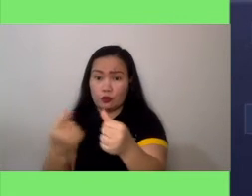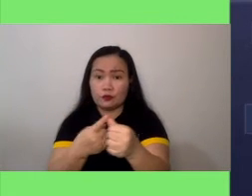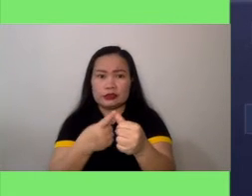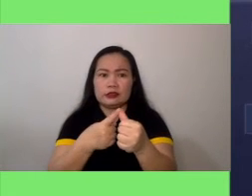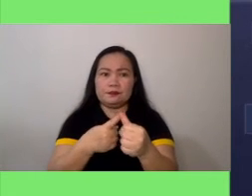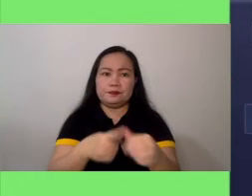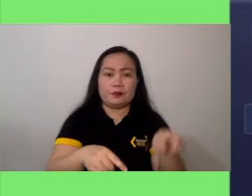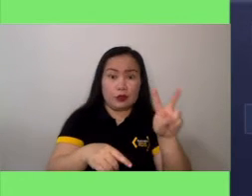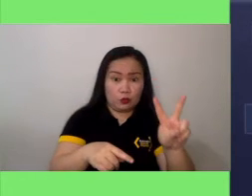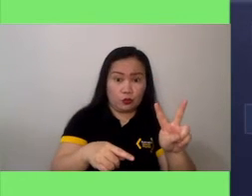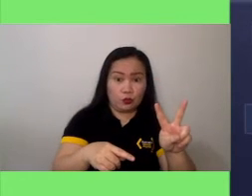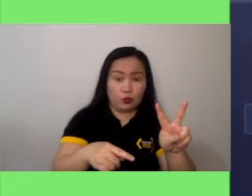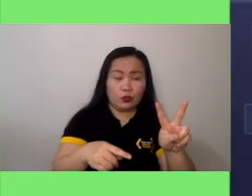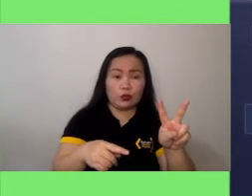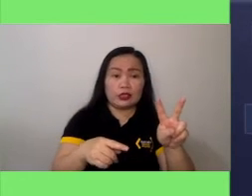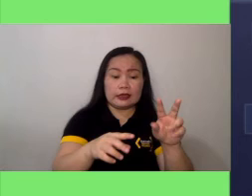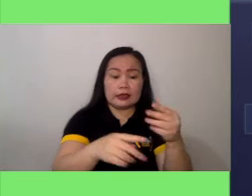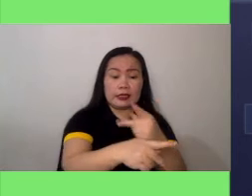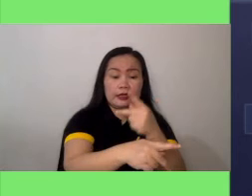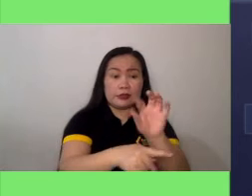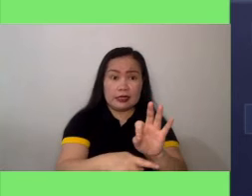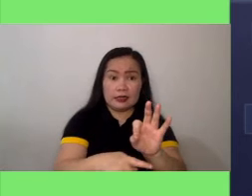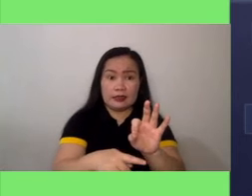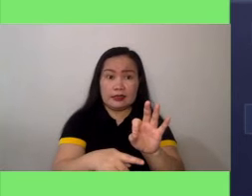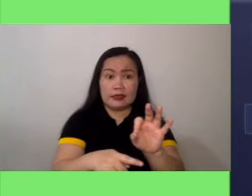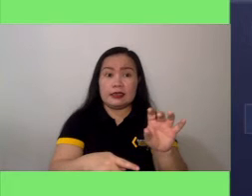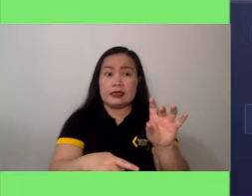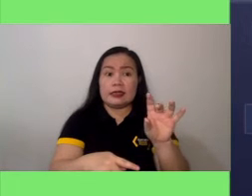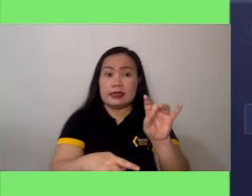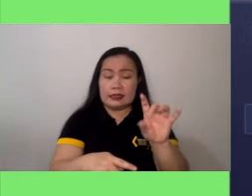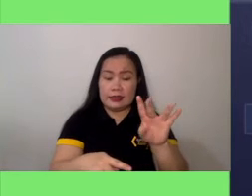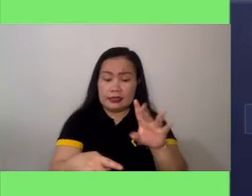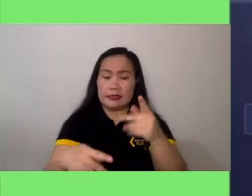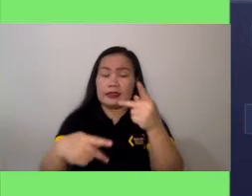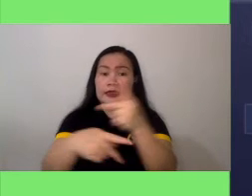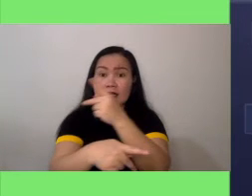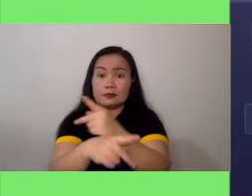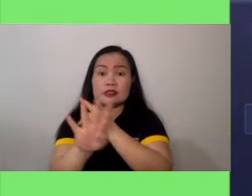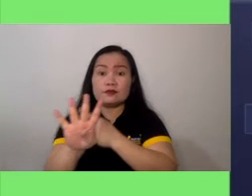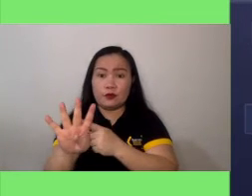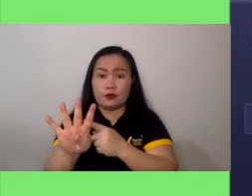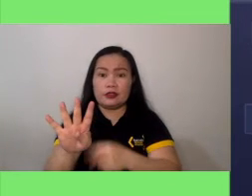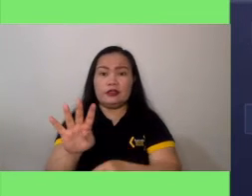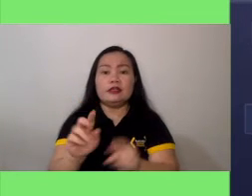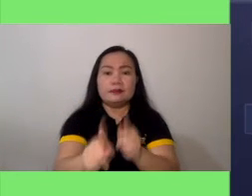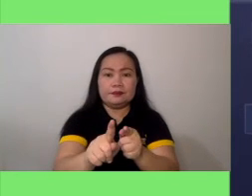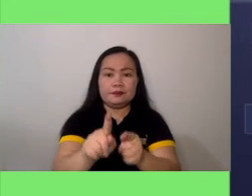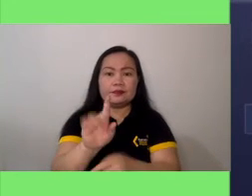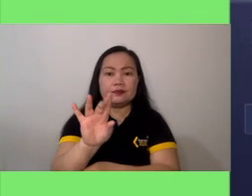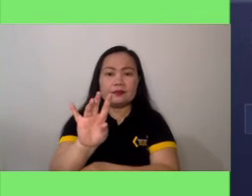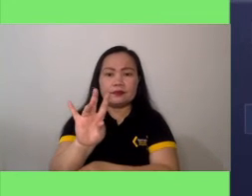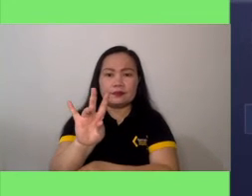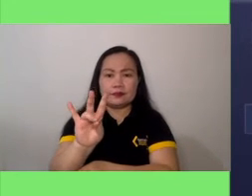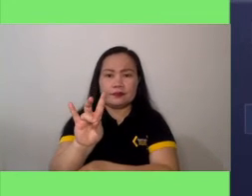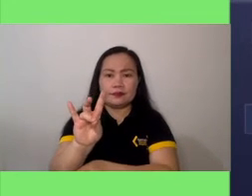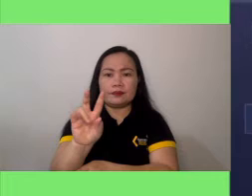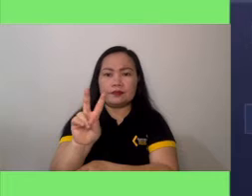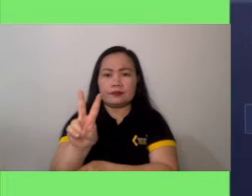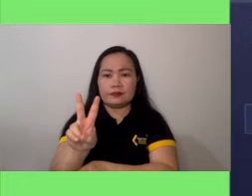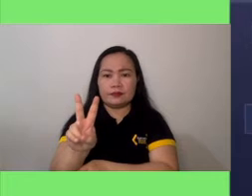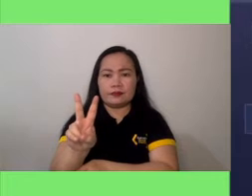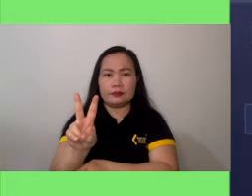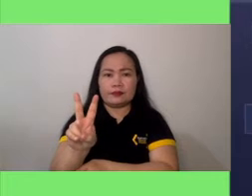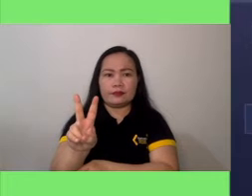muna. And then, i-times na natin. 2 times 9, 18. 18 times 4, that is